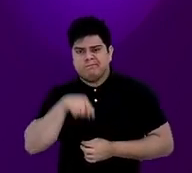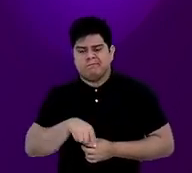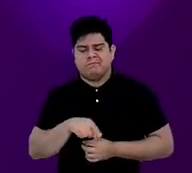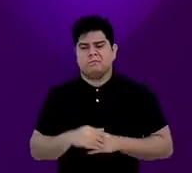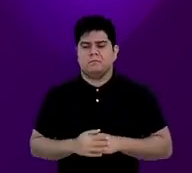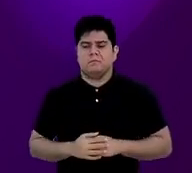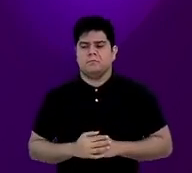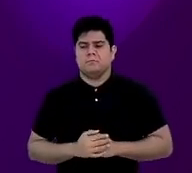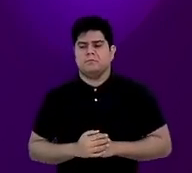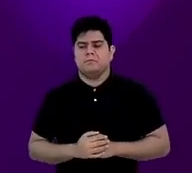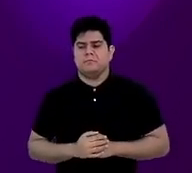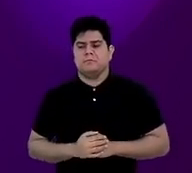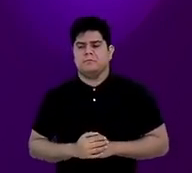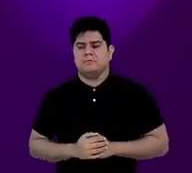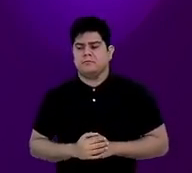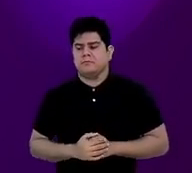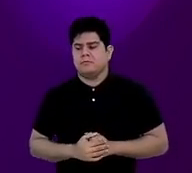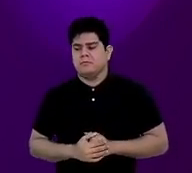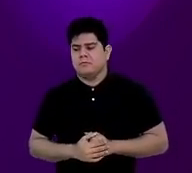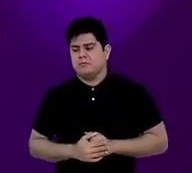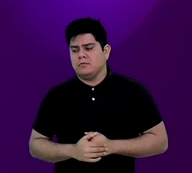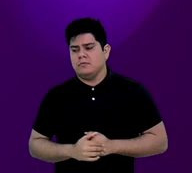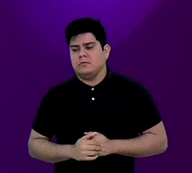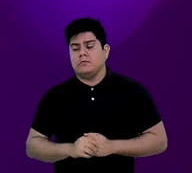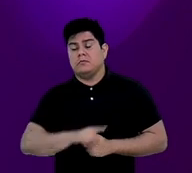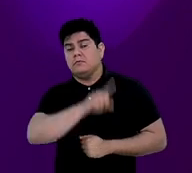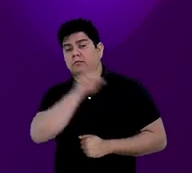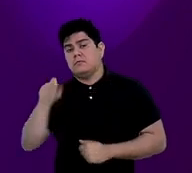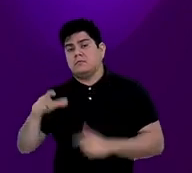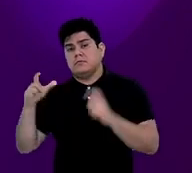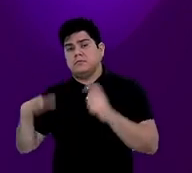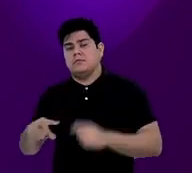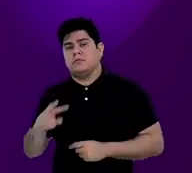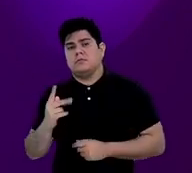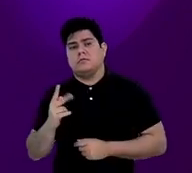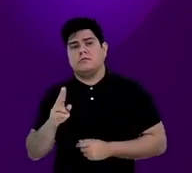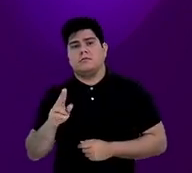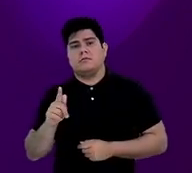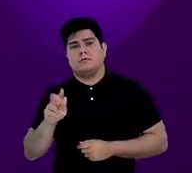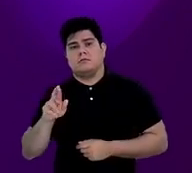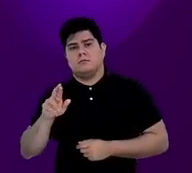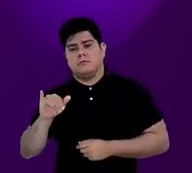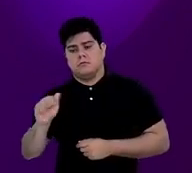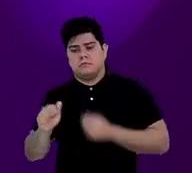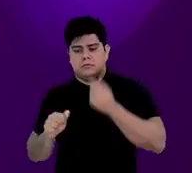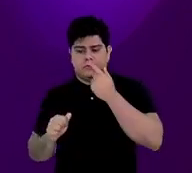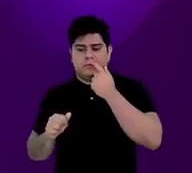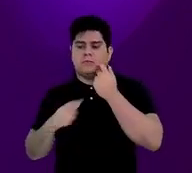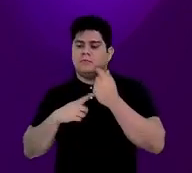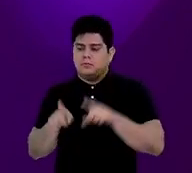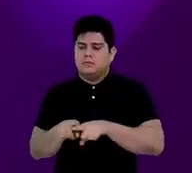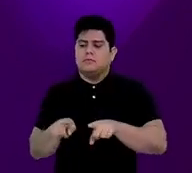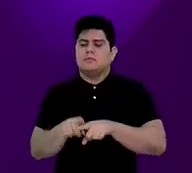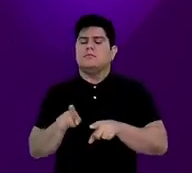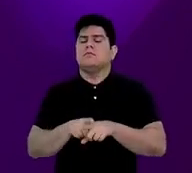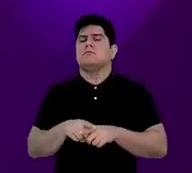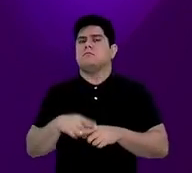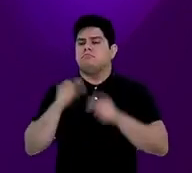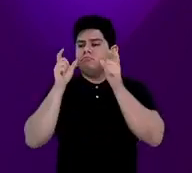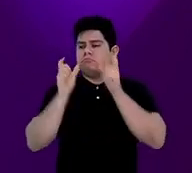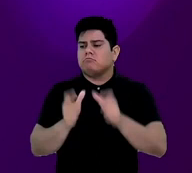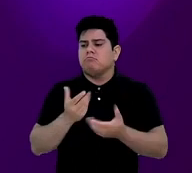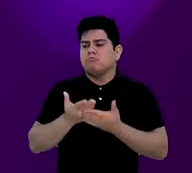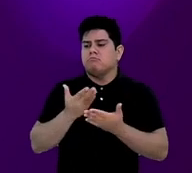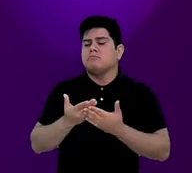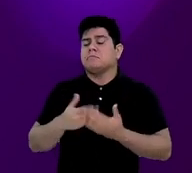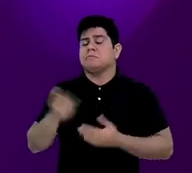Hungary, Andre Mester also got an interest in this, and he got a ruby laser. He attempted to